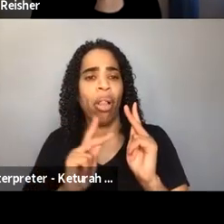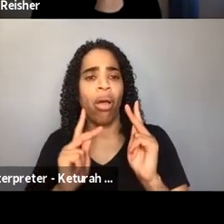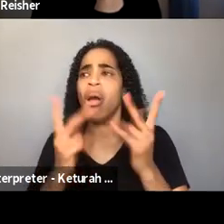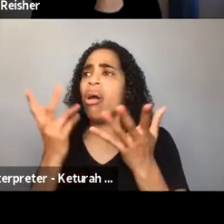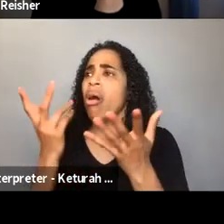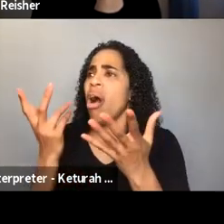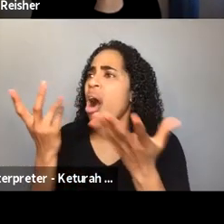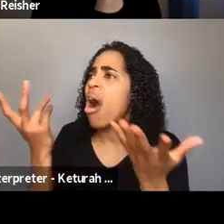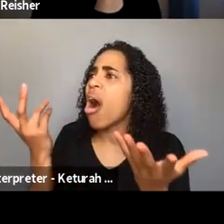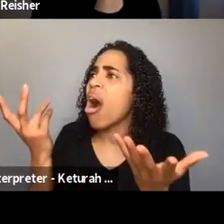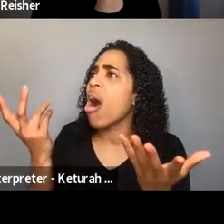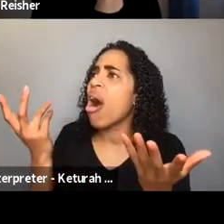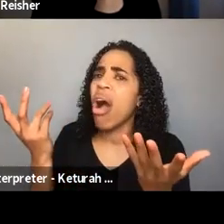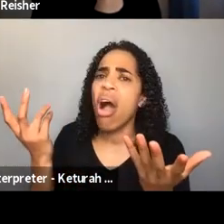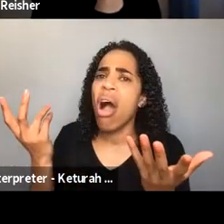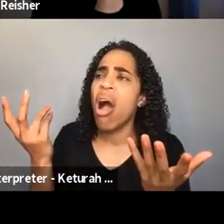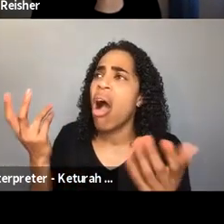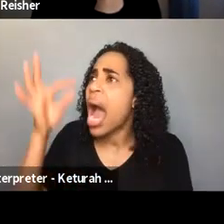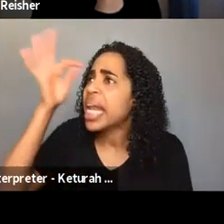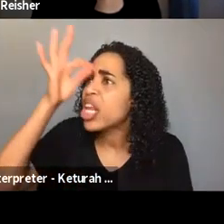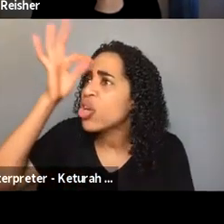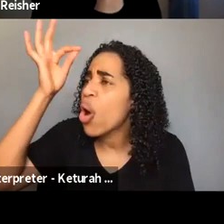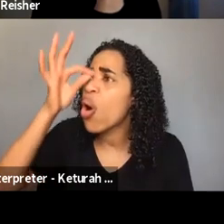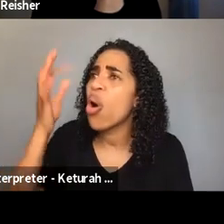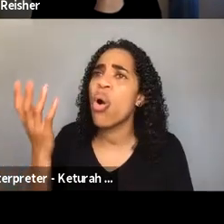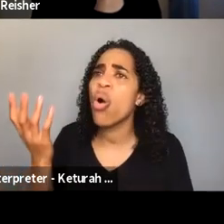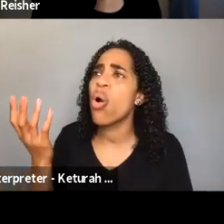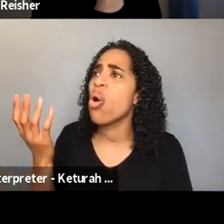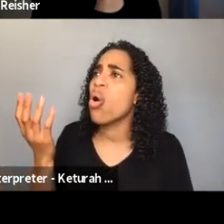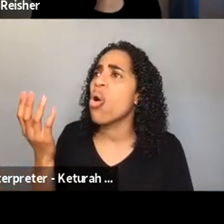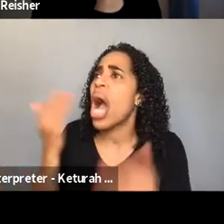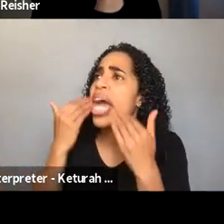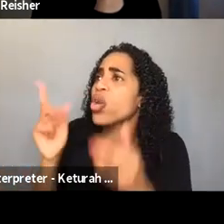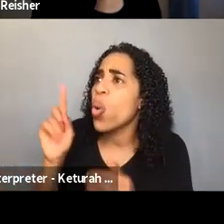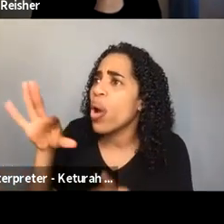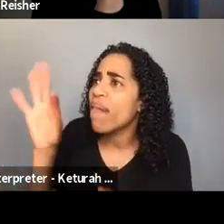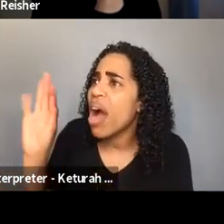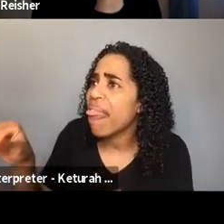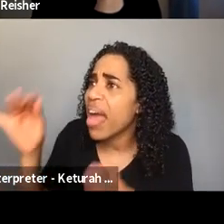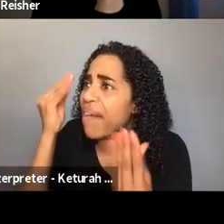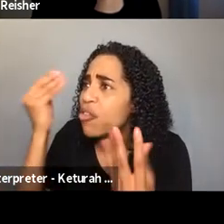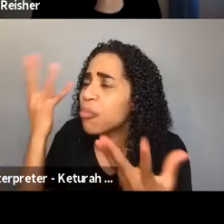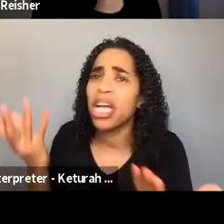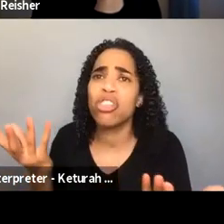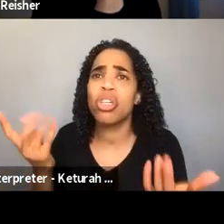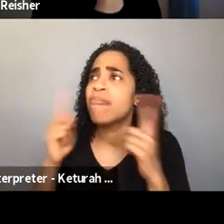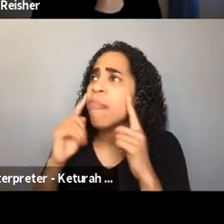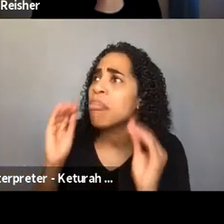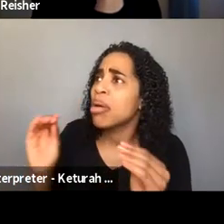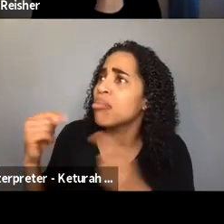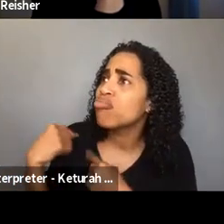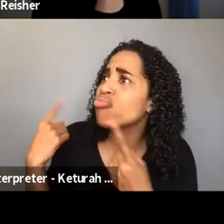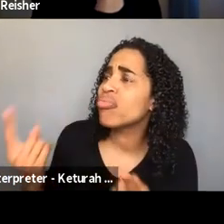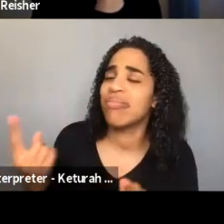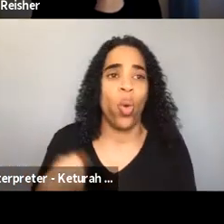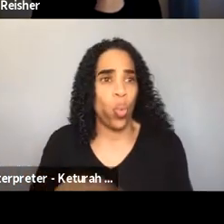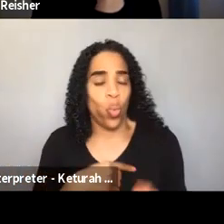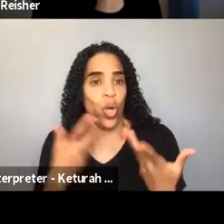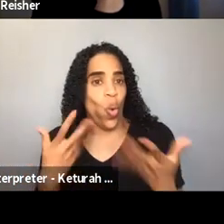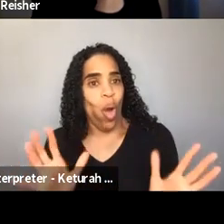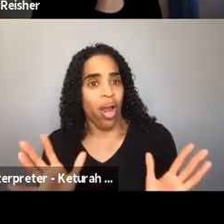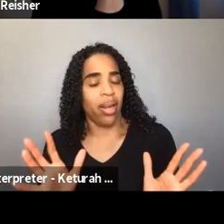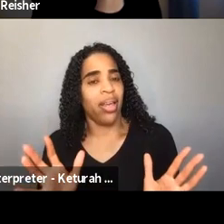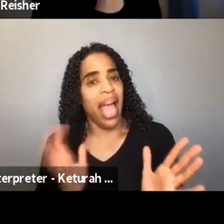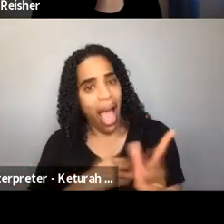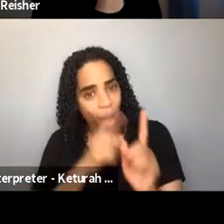saying, I didn't know that. I didn't know how you could find that. I never had heard of that before, because in